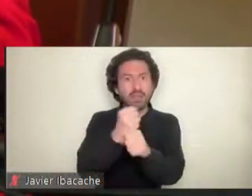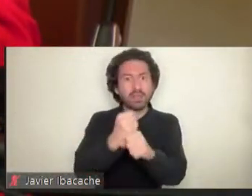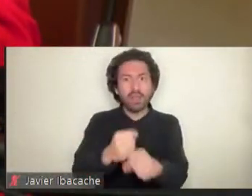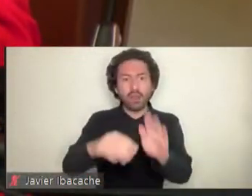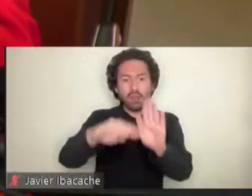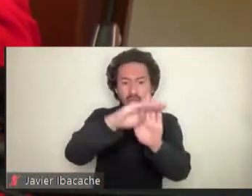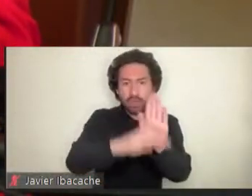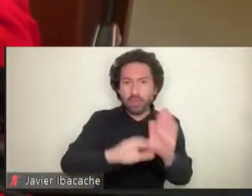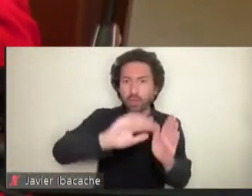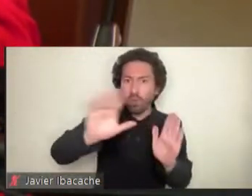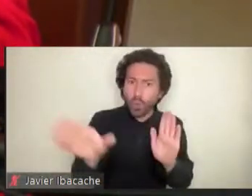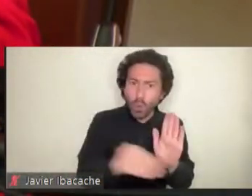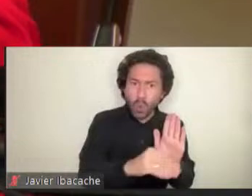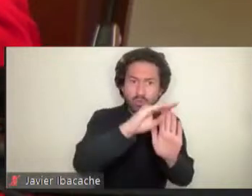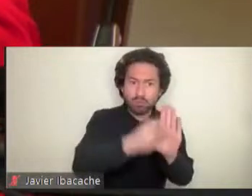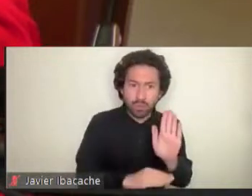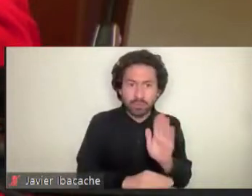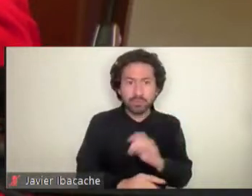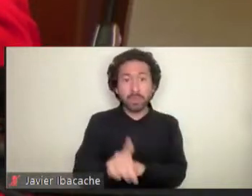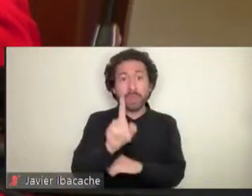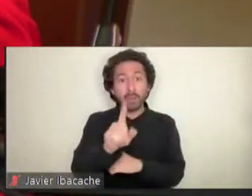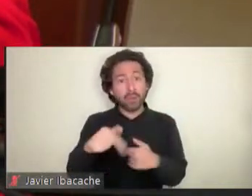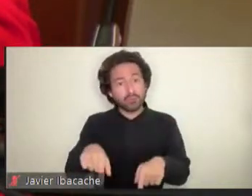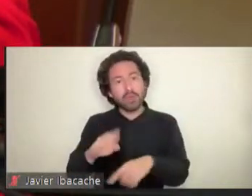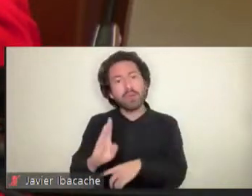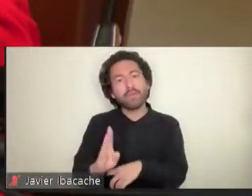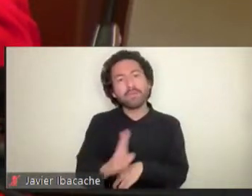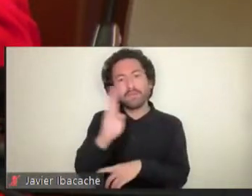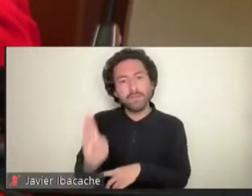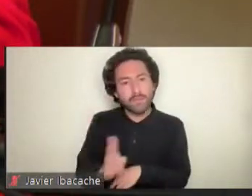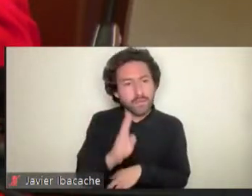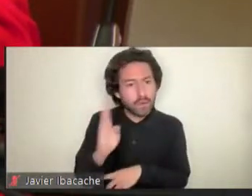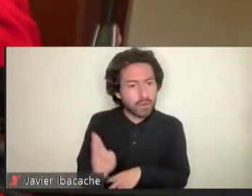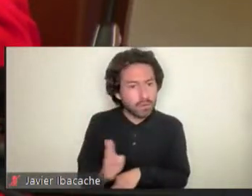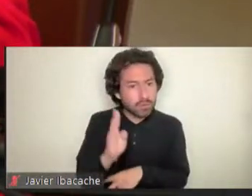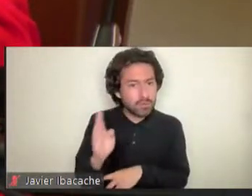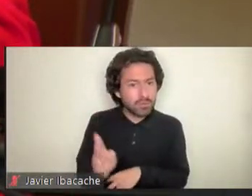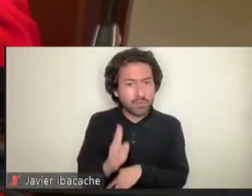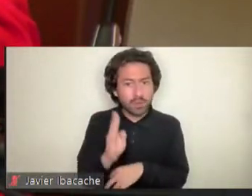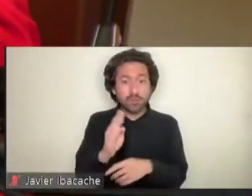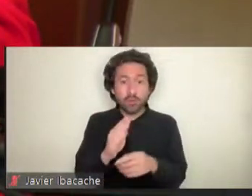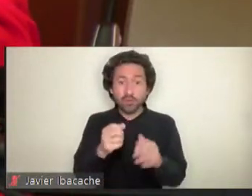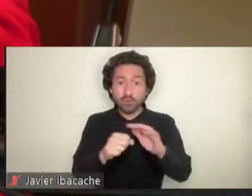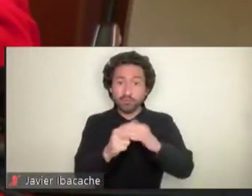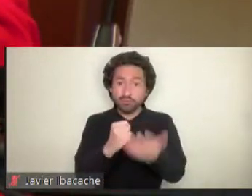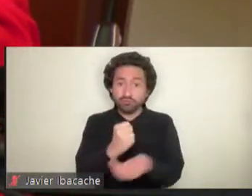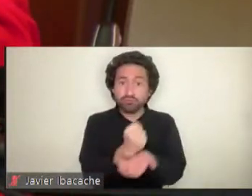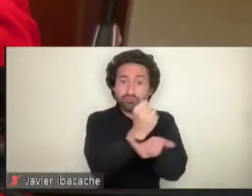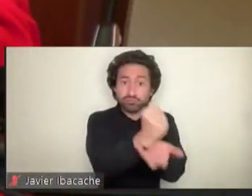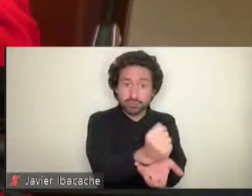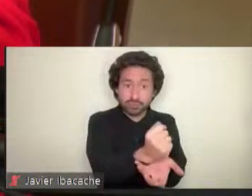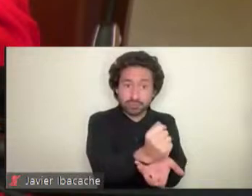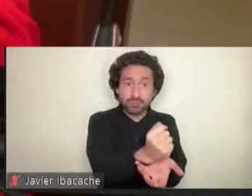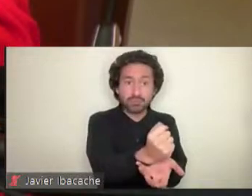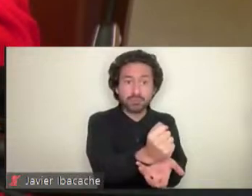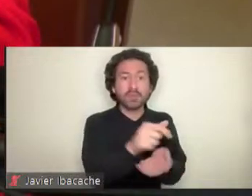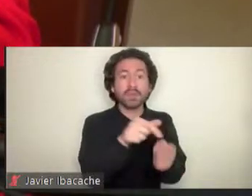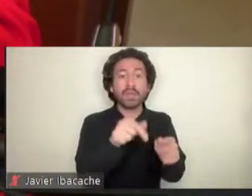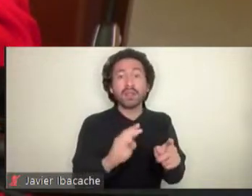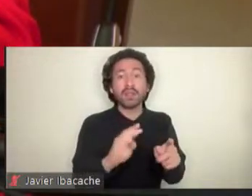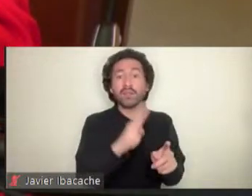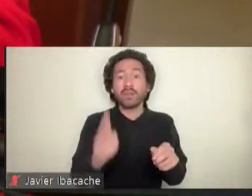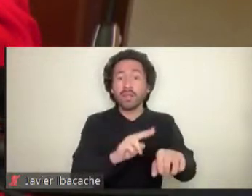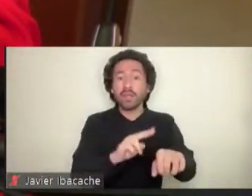my presentation, Export Barbados, formerly the Barbados Investment and Development Corporation, the Barbados National